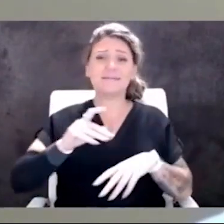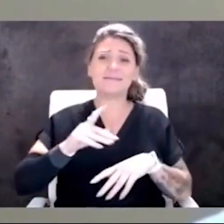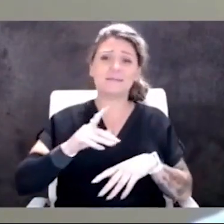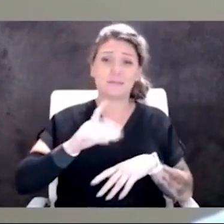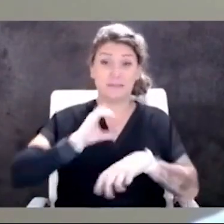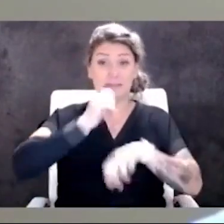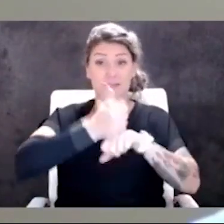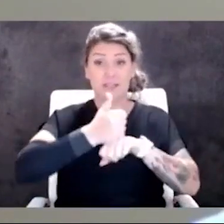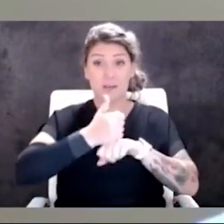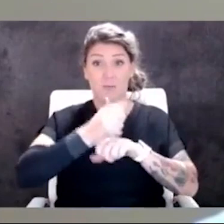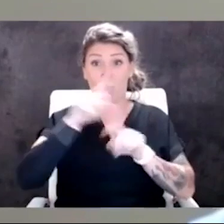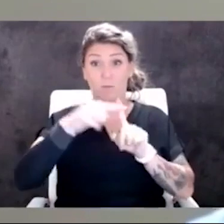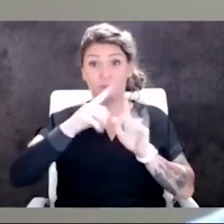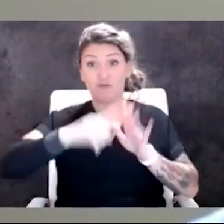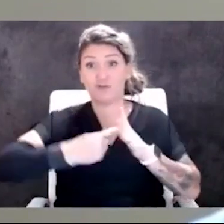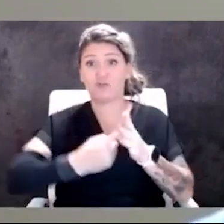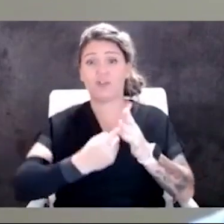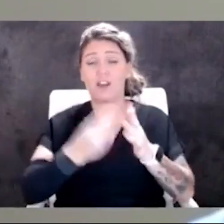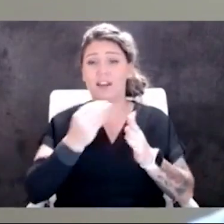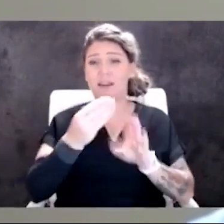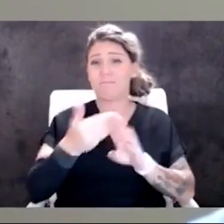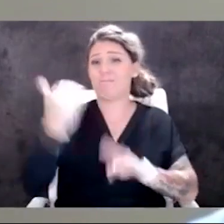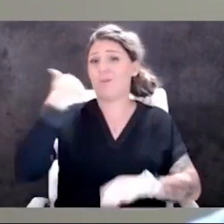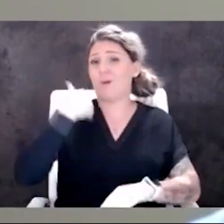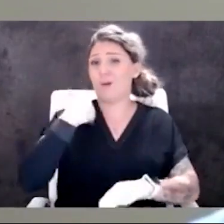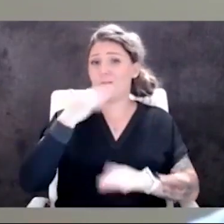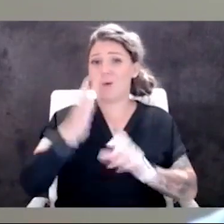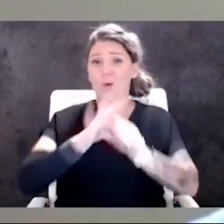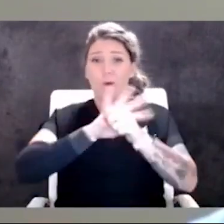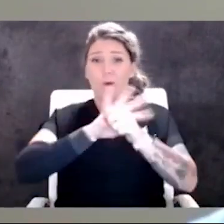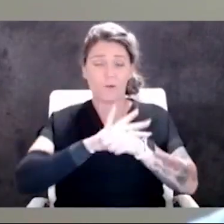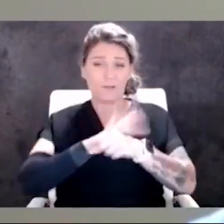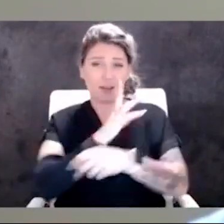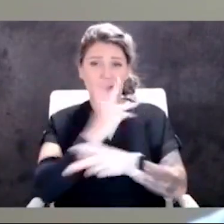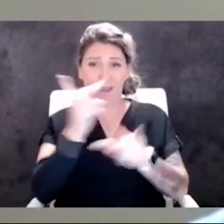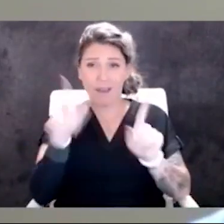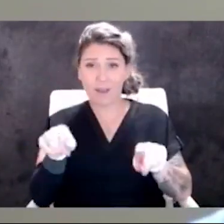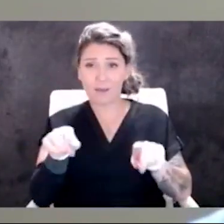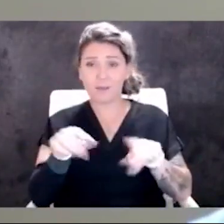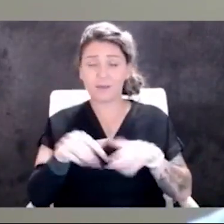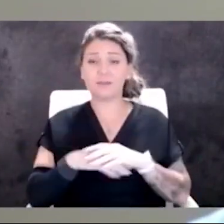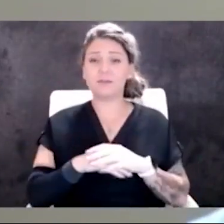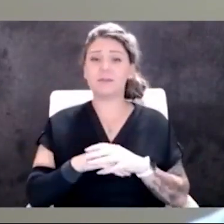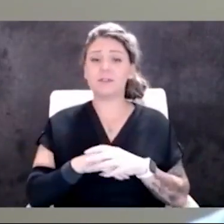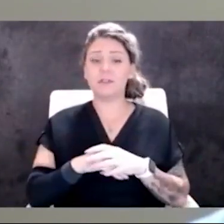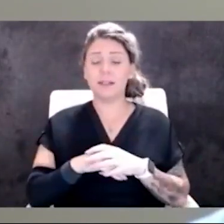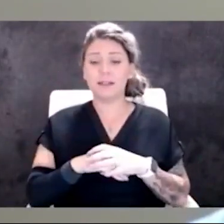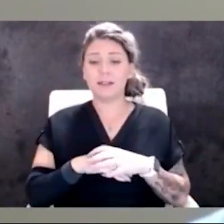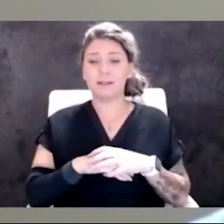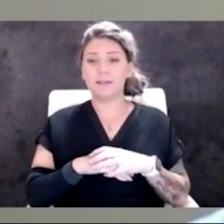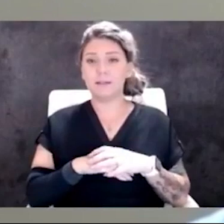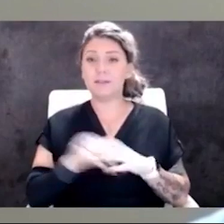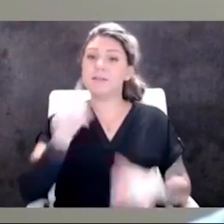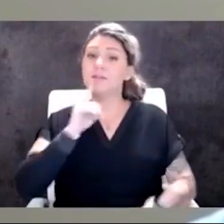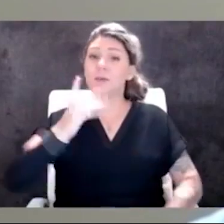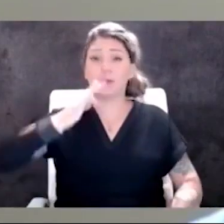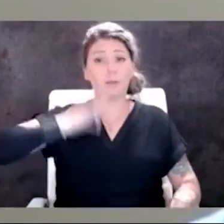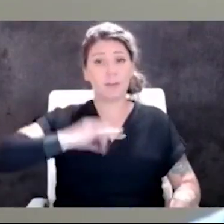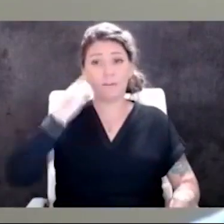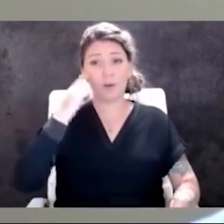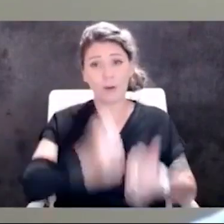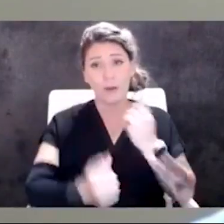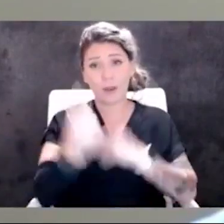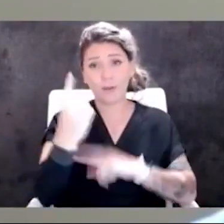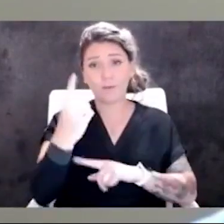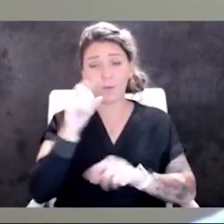started, and certainly before COVID happened. I think that's been such a benefit to everyone who's working hard